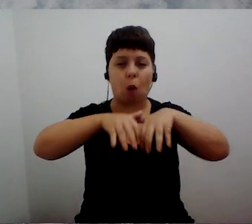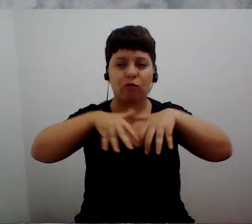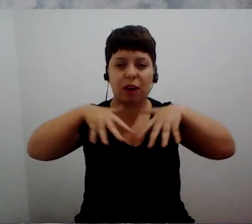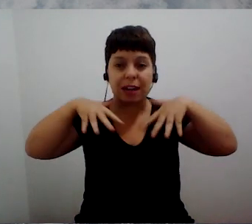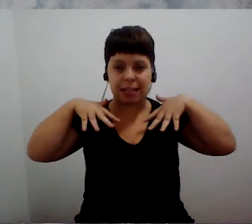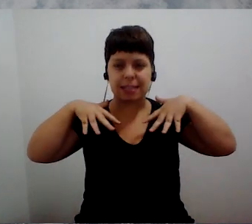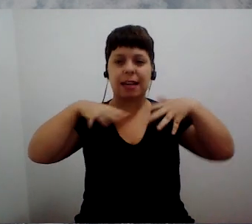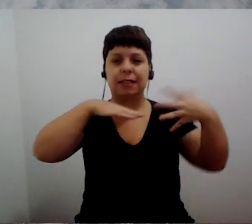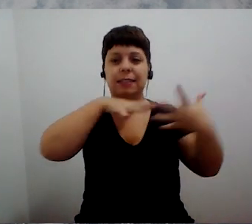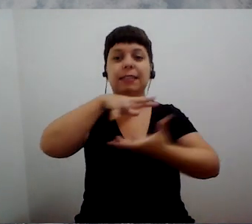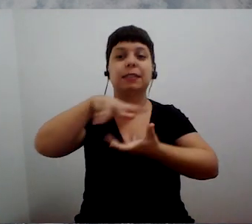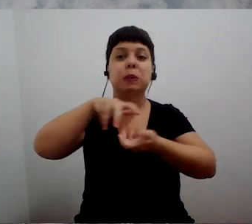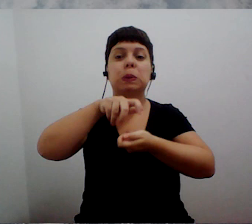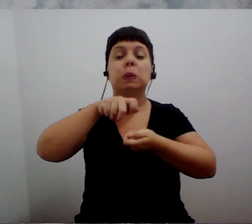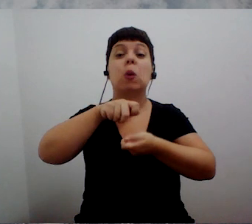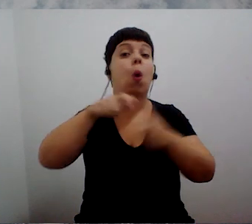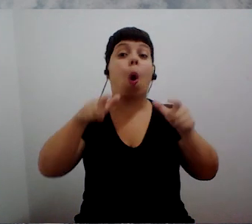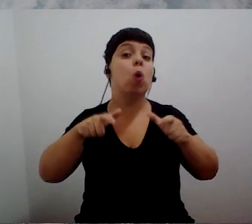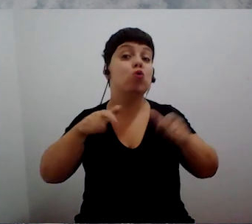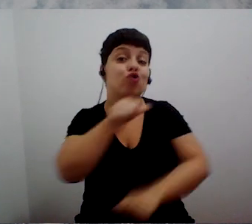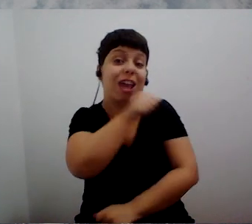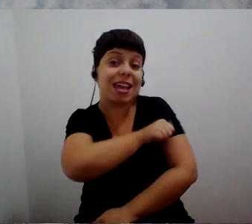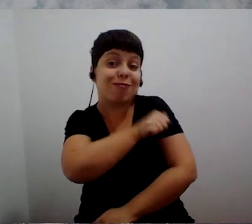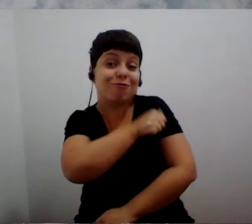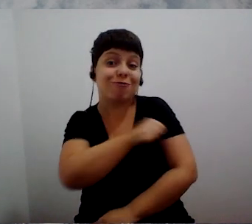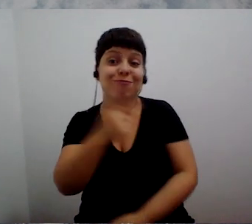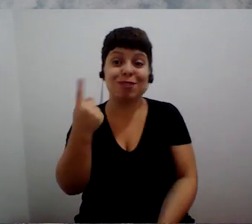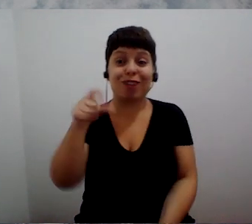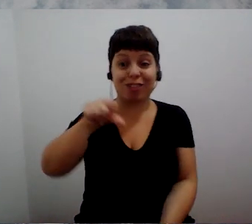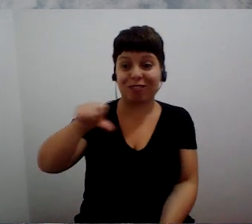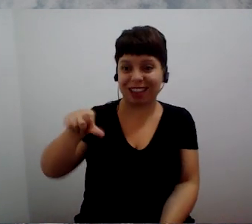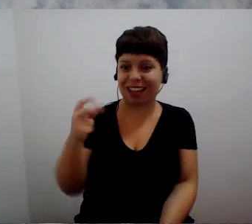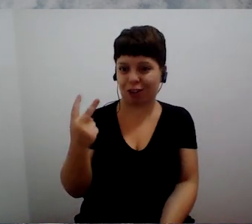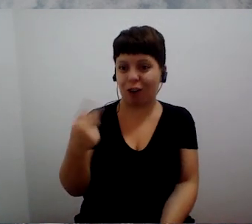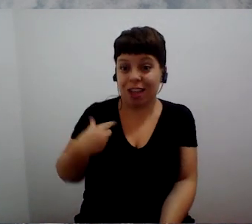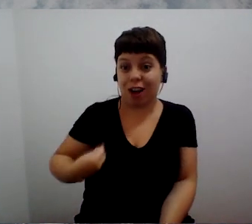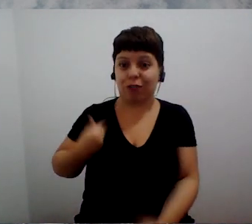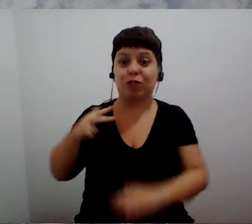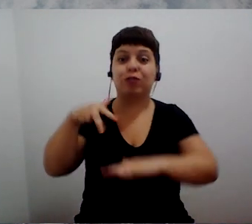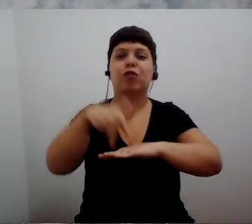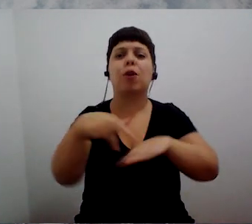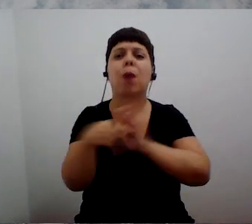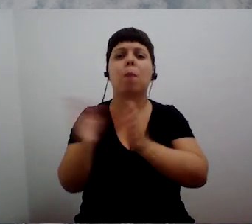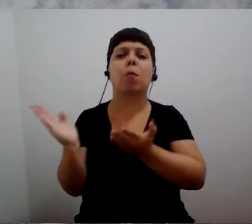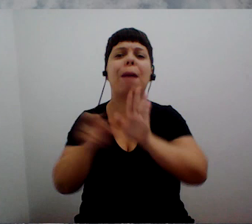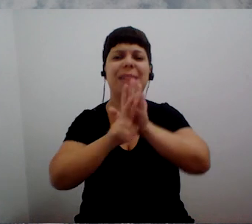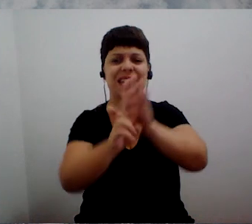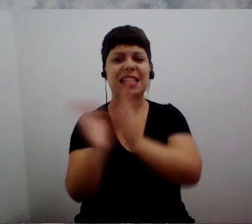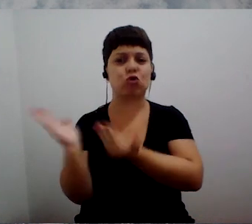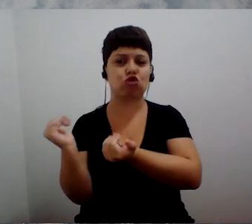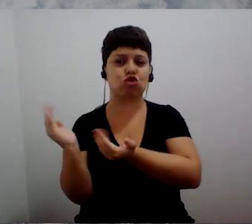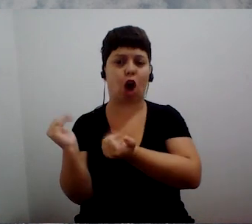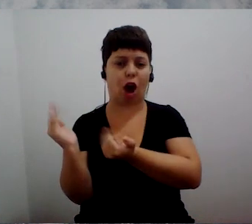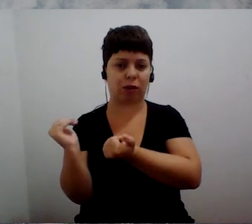and Development in Rio de Janeiro in 1992. I was there and represented a youth network that was formed